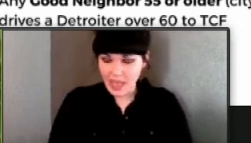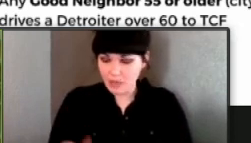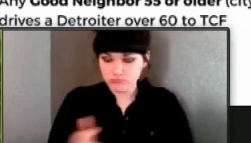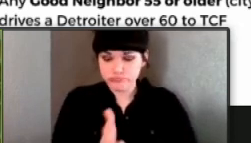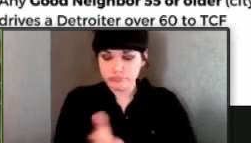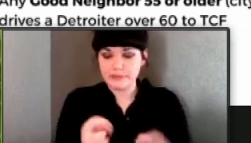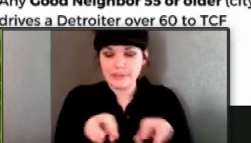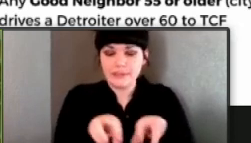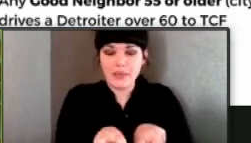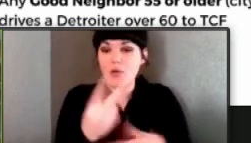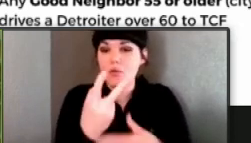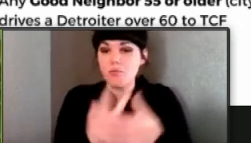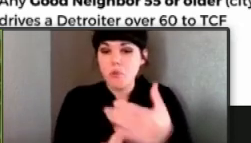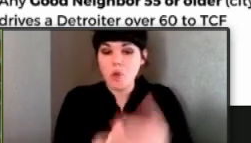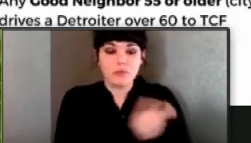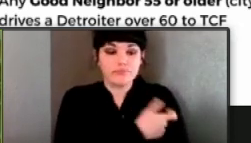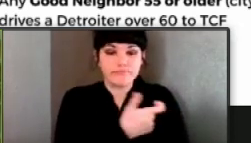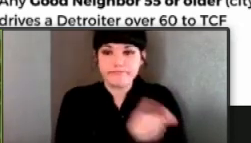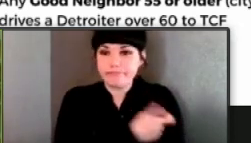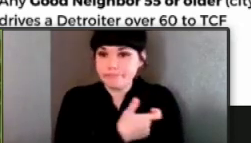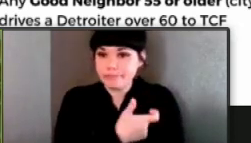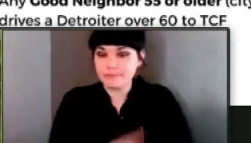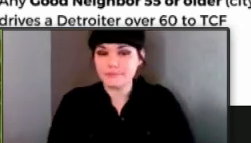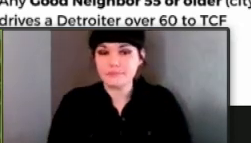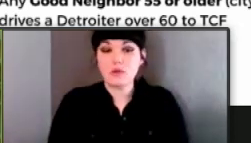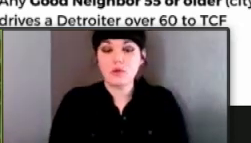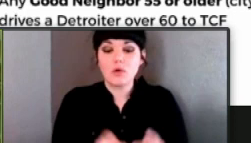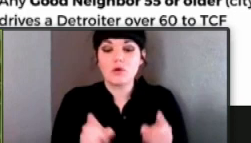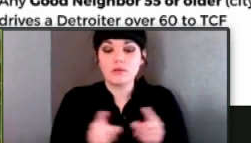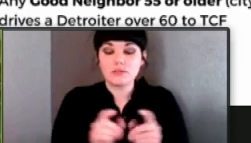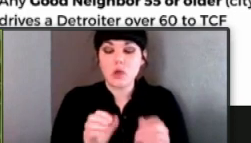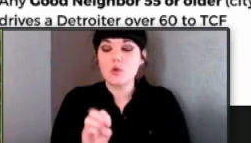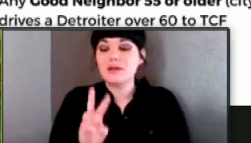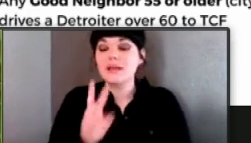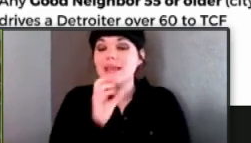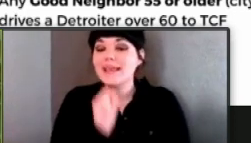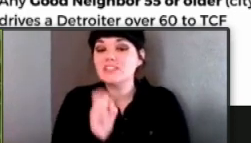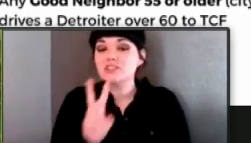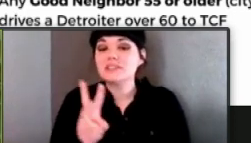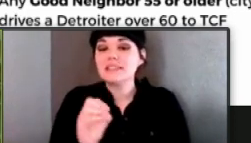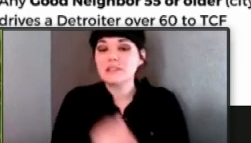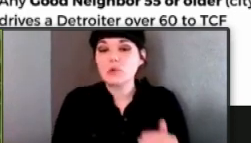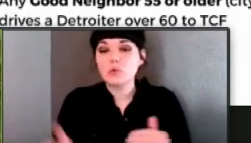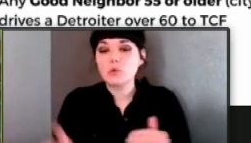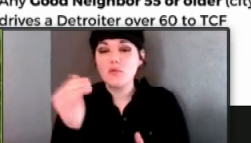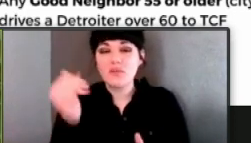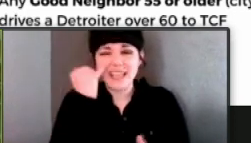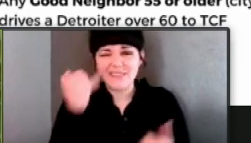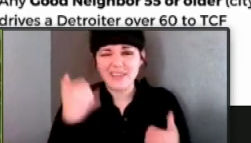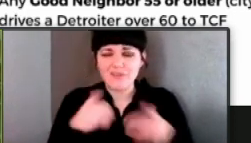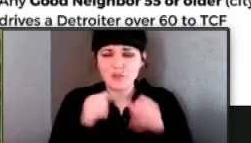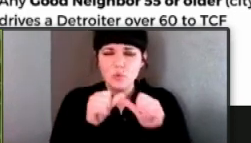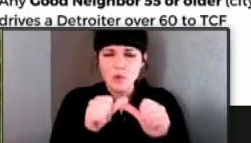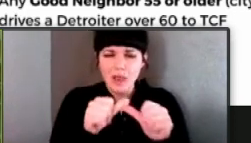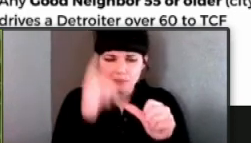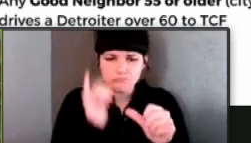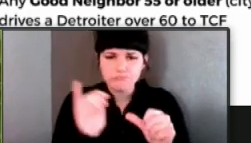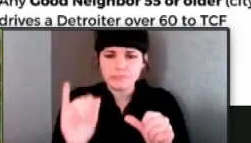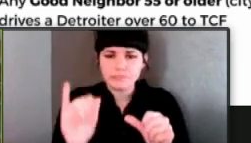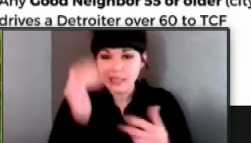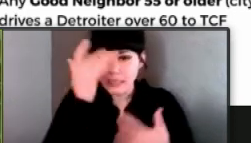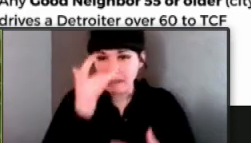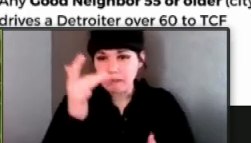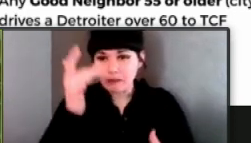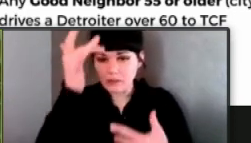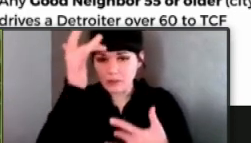opened up our age 60 plus with chronic illnesses. And in order to prove your illness, you can just bring a doctor's note or a sample of an